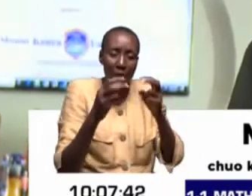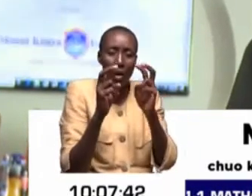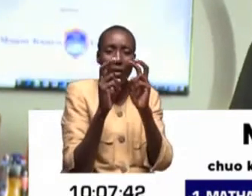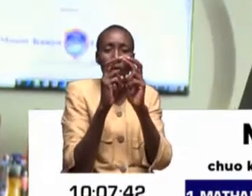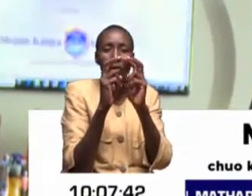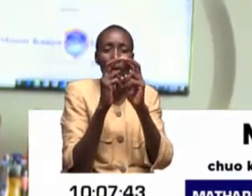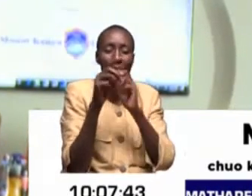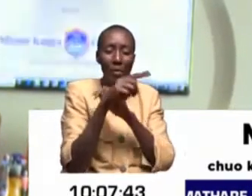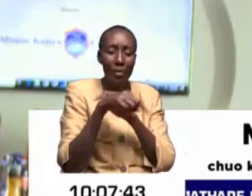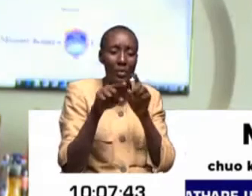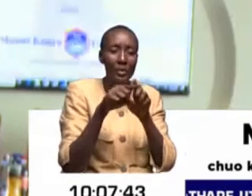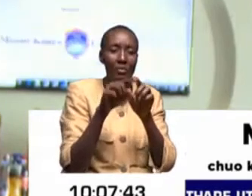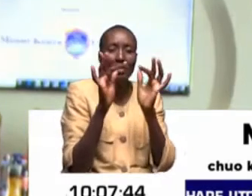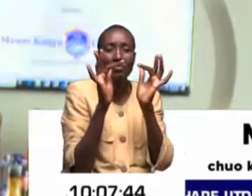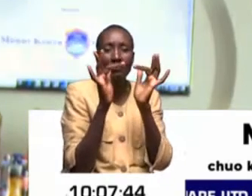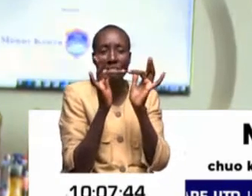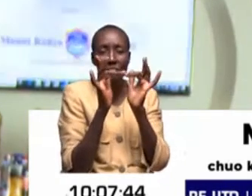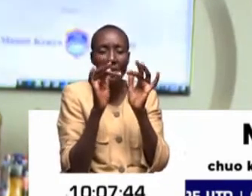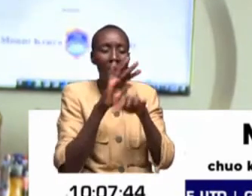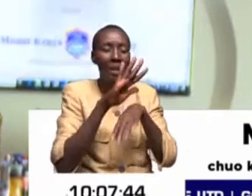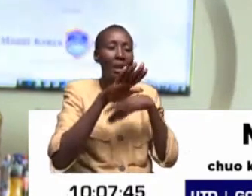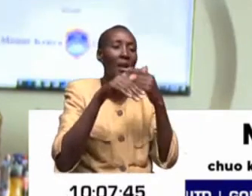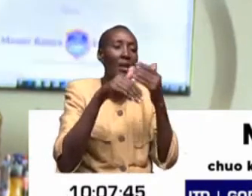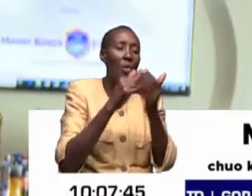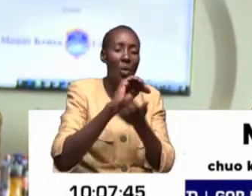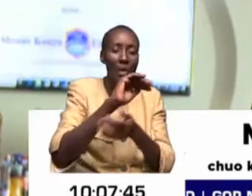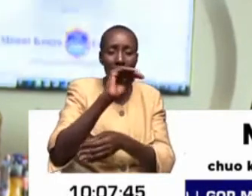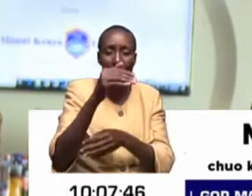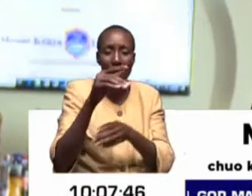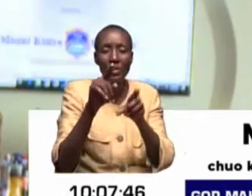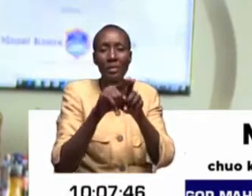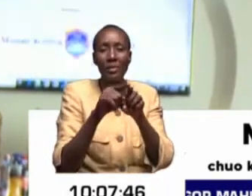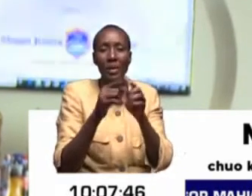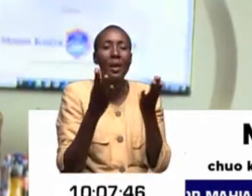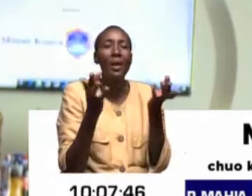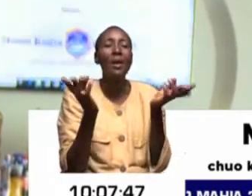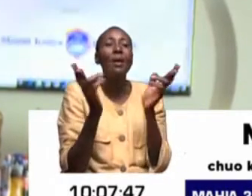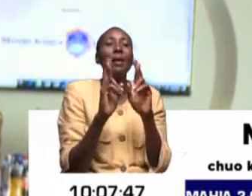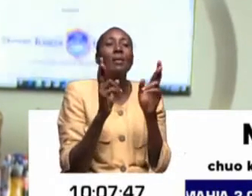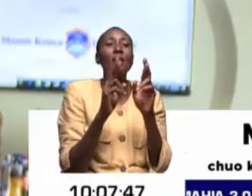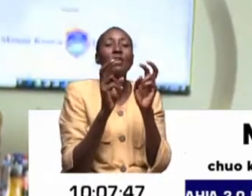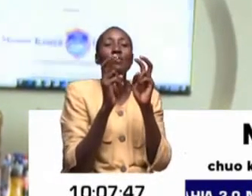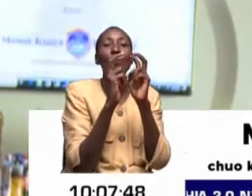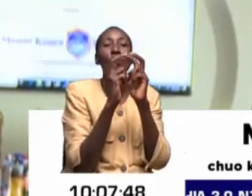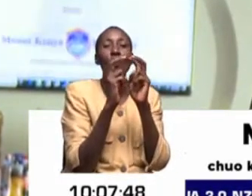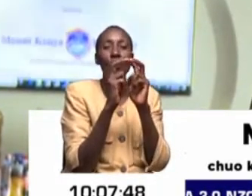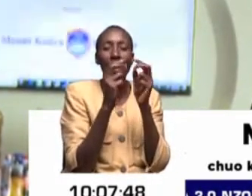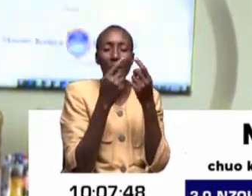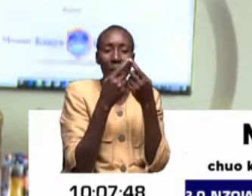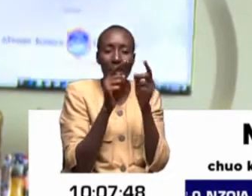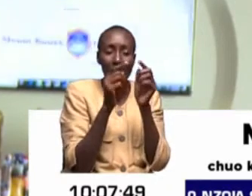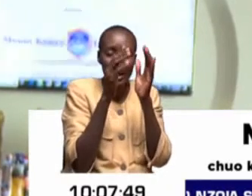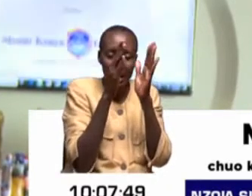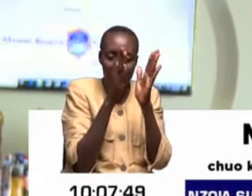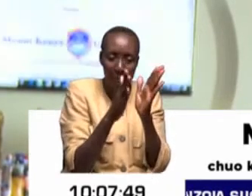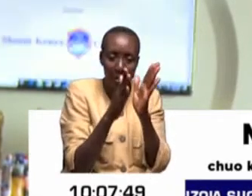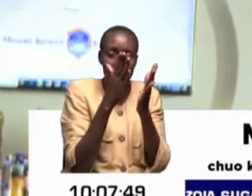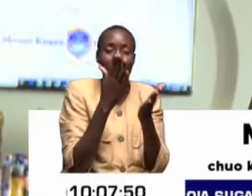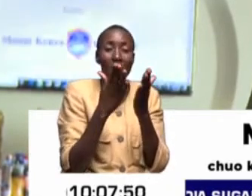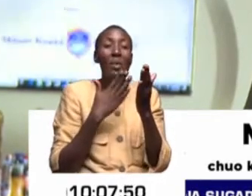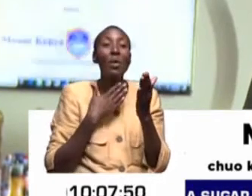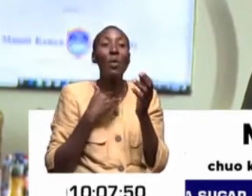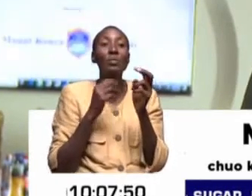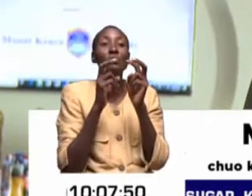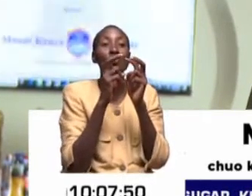are online and we are everywhere and available for contact. But that person who would want to contact